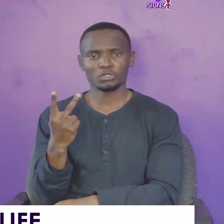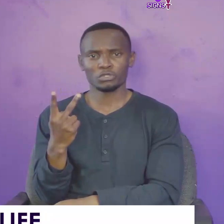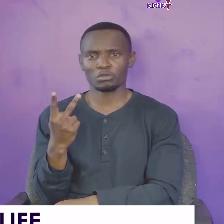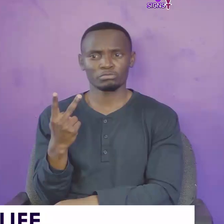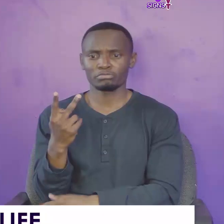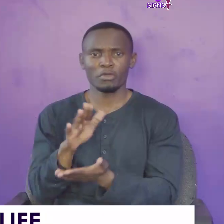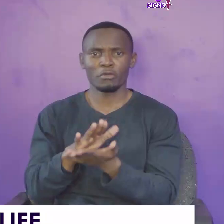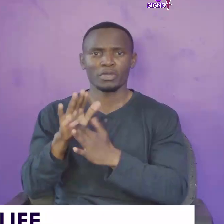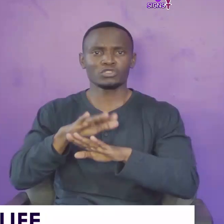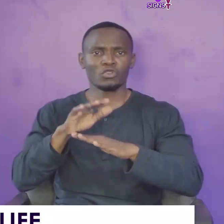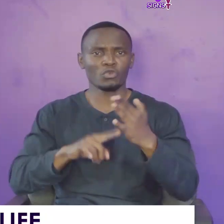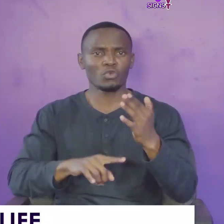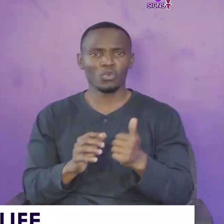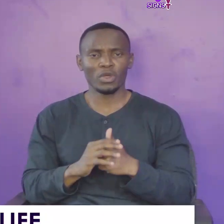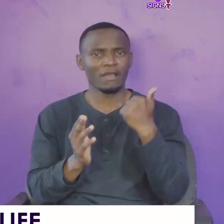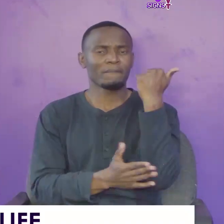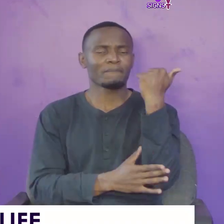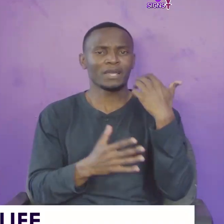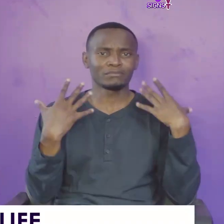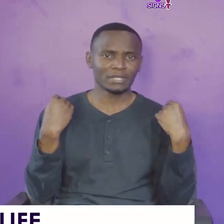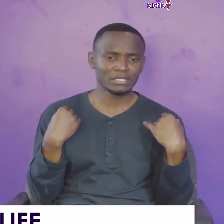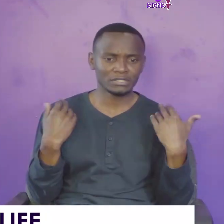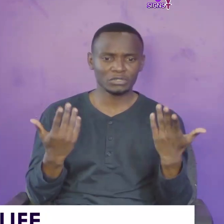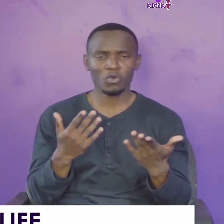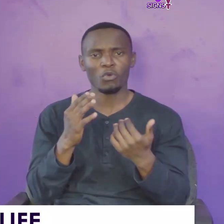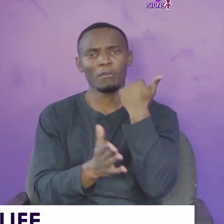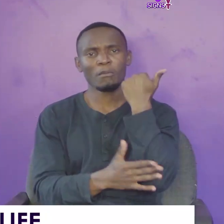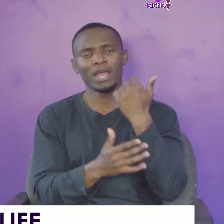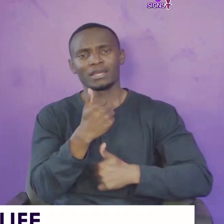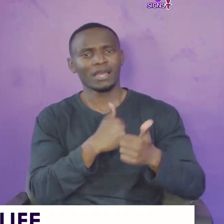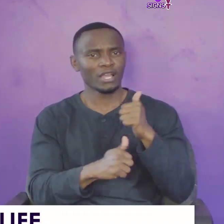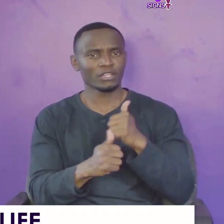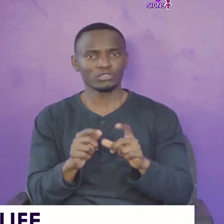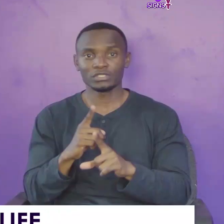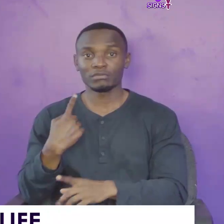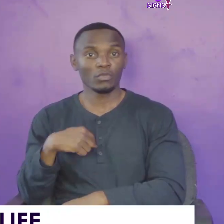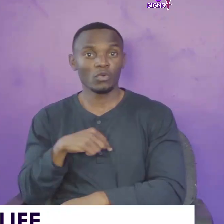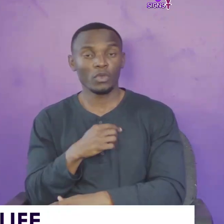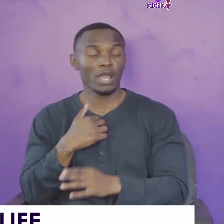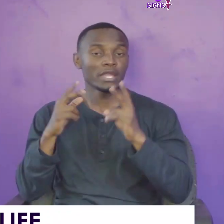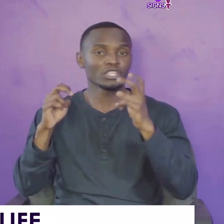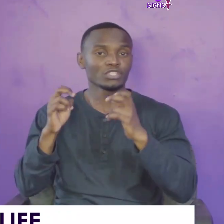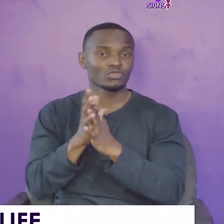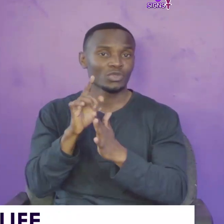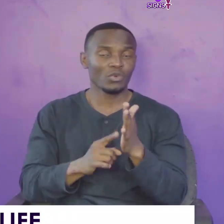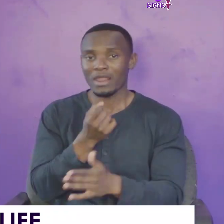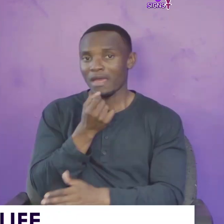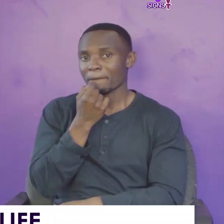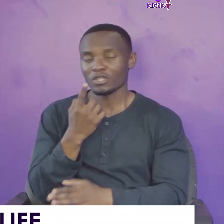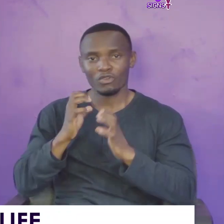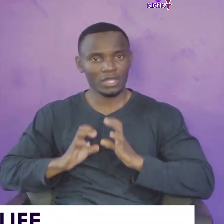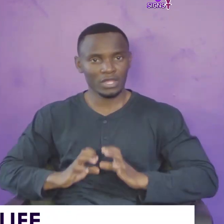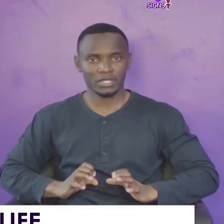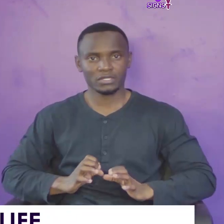actions, unethical practices. Like we've had issues with medical ethics. Okay. Why do you